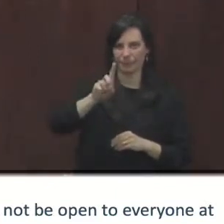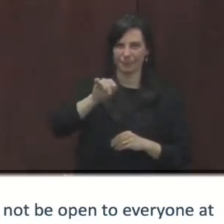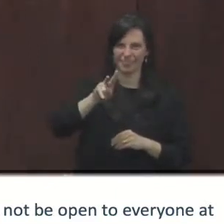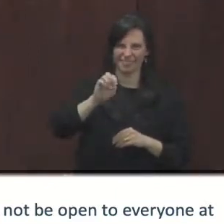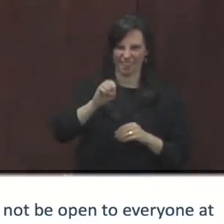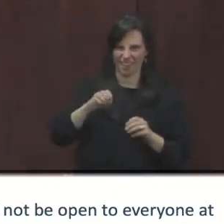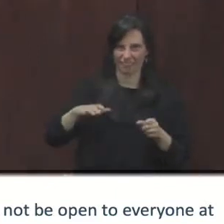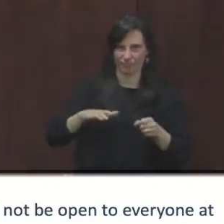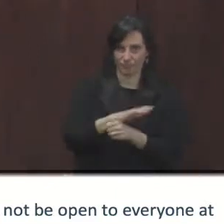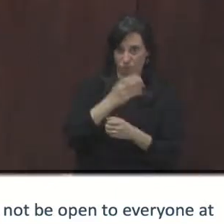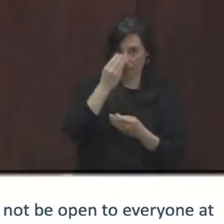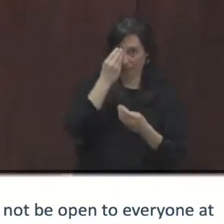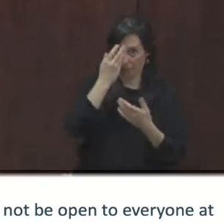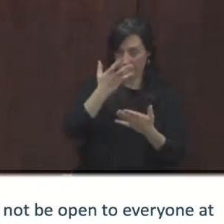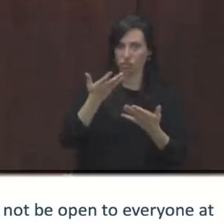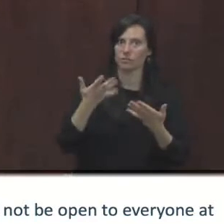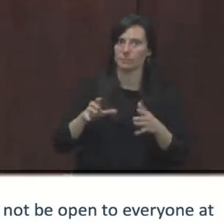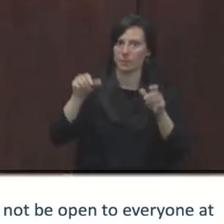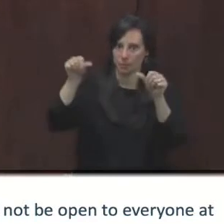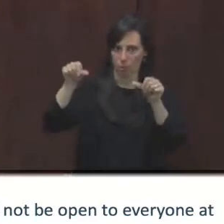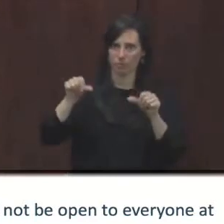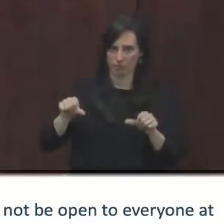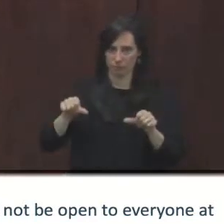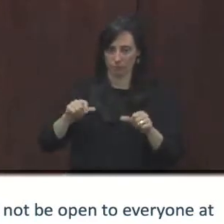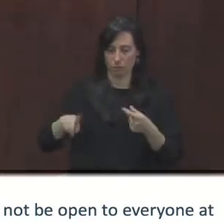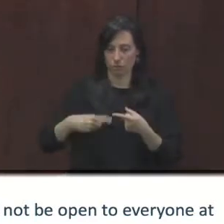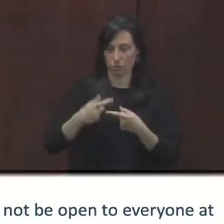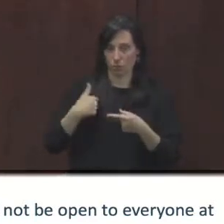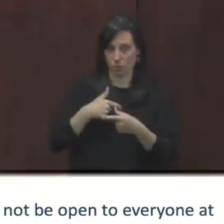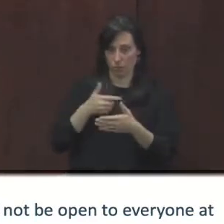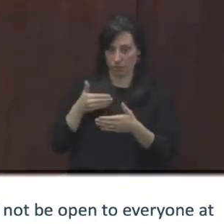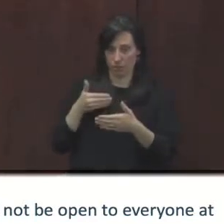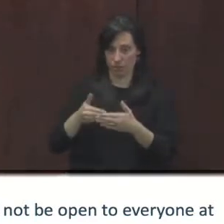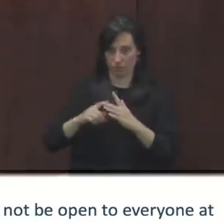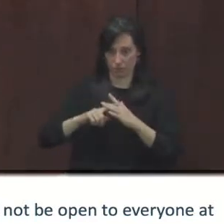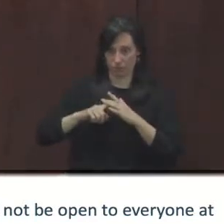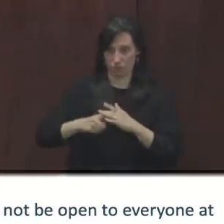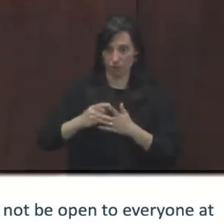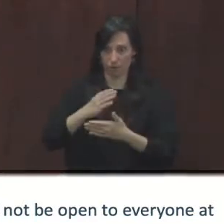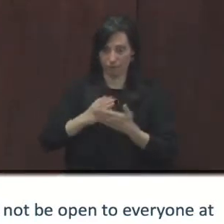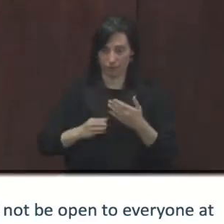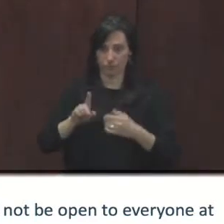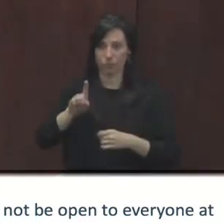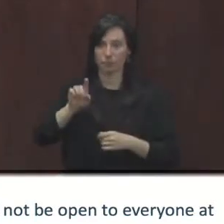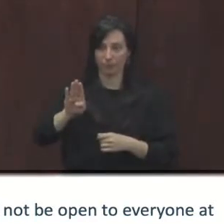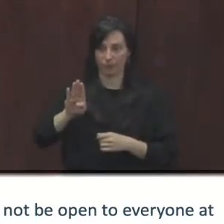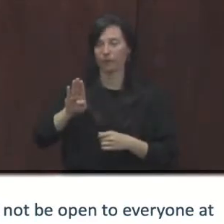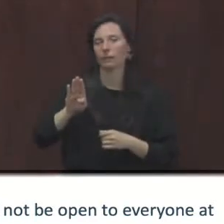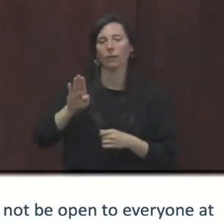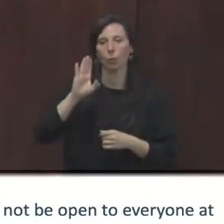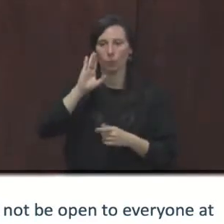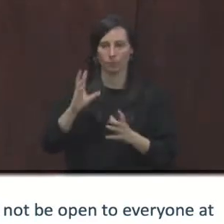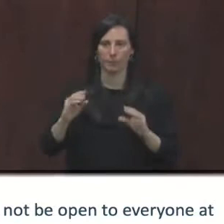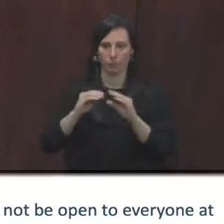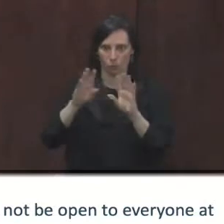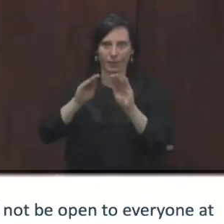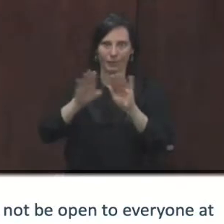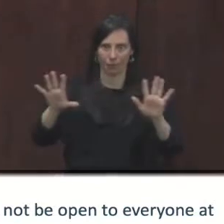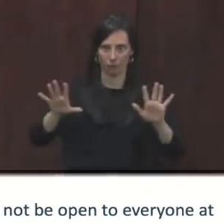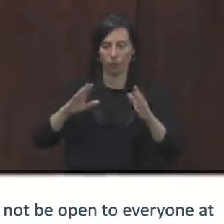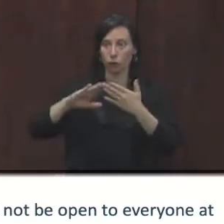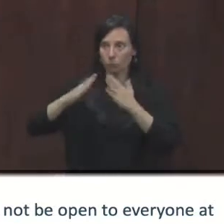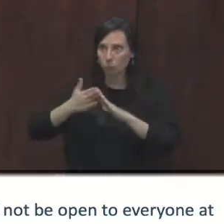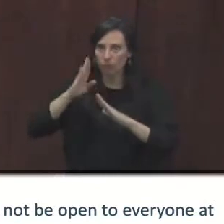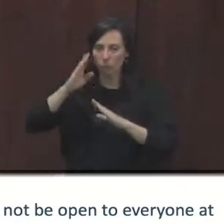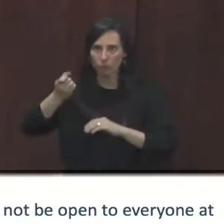move into that phase, we have a little bit more clearer expectation, not only from those who are going to be vaccinating, but from the community at large about